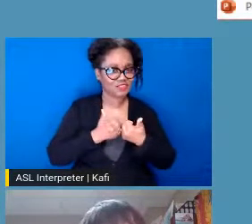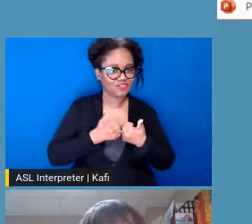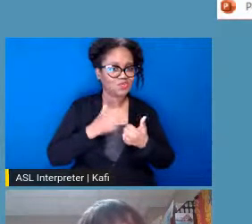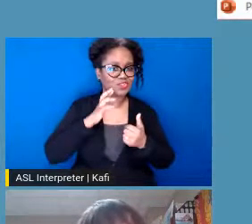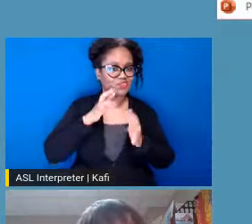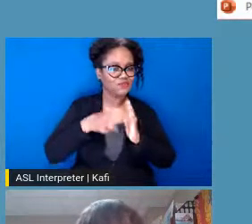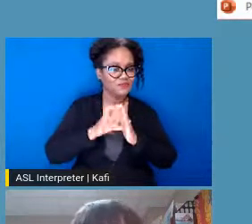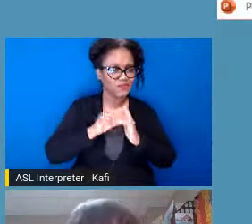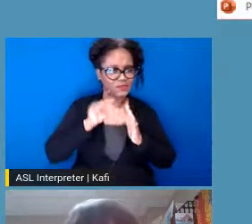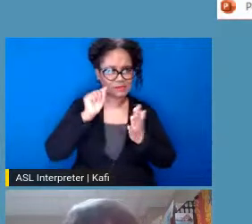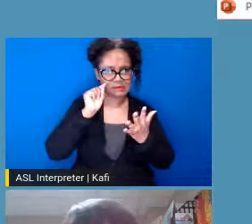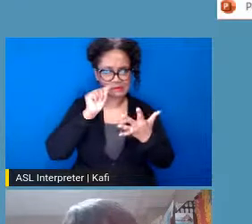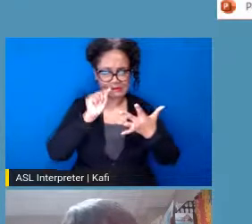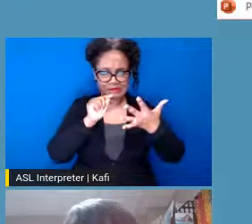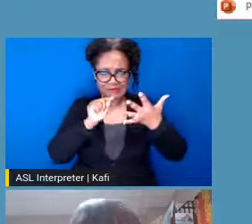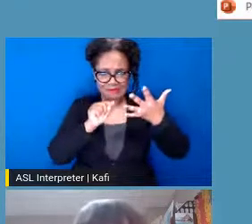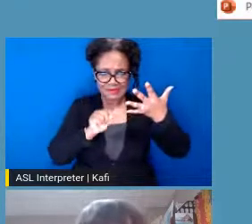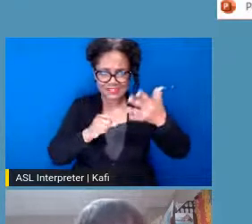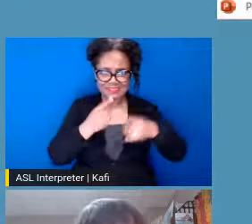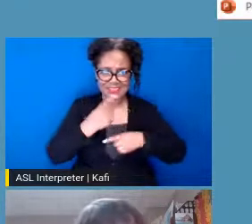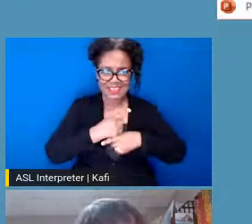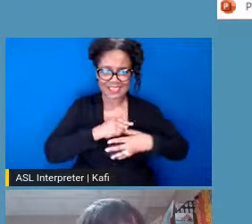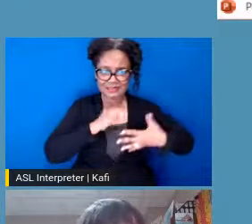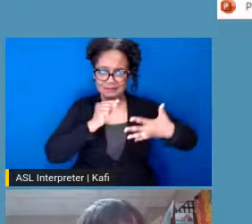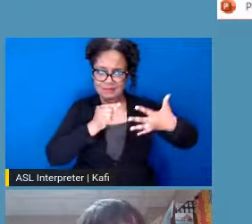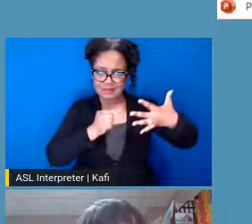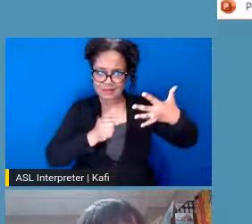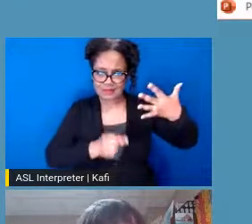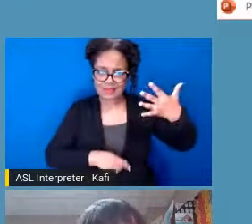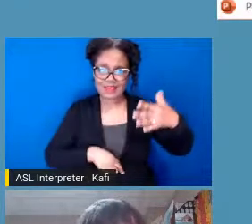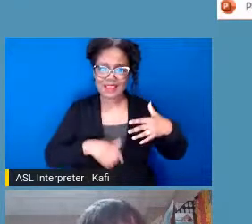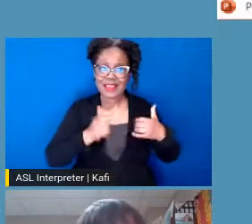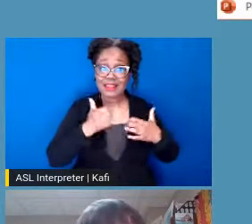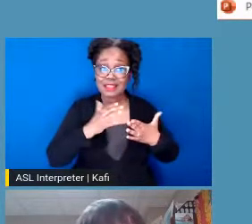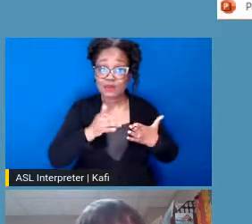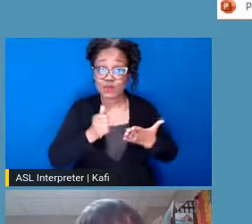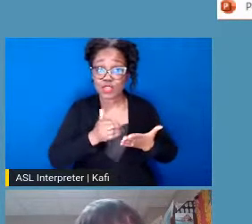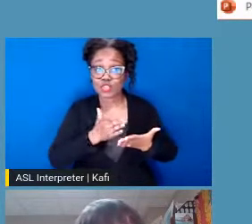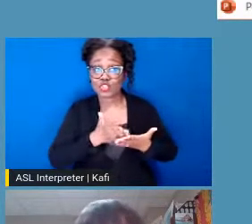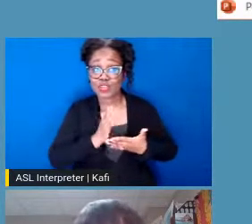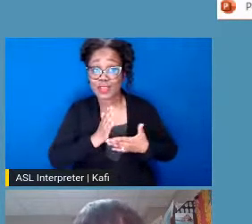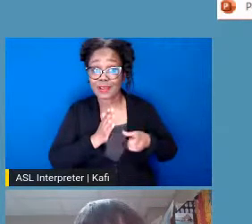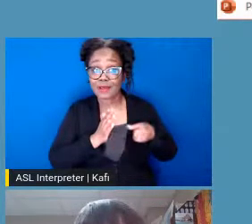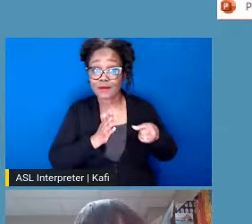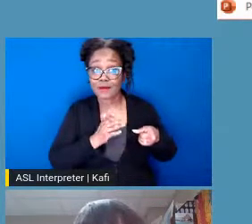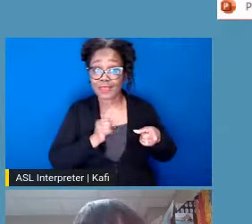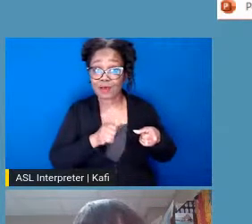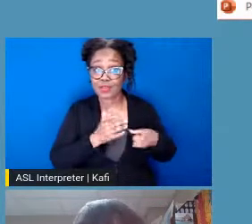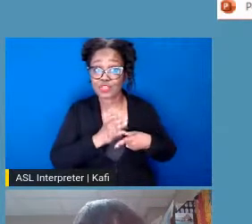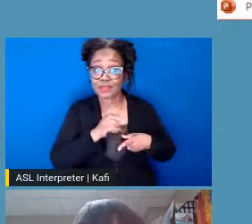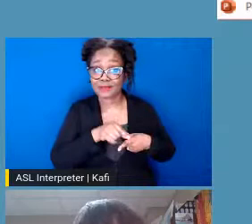collection that I knew we could share if we had copyright permissions, or if we had